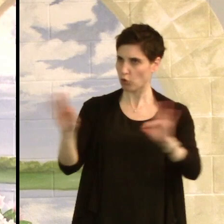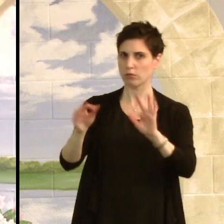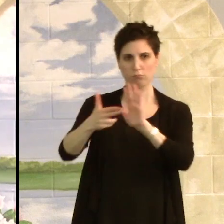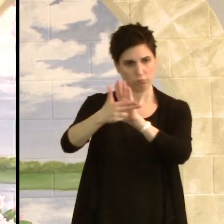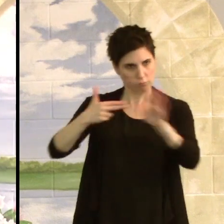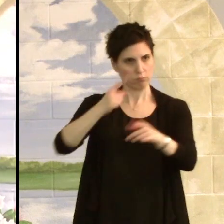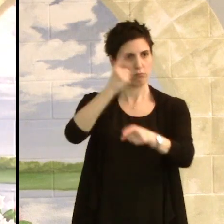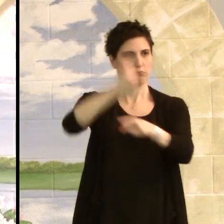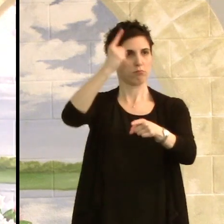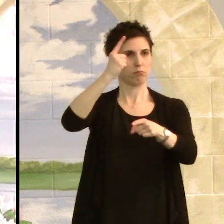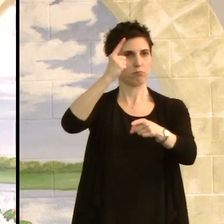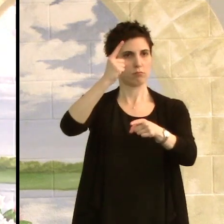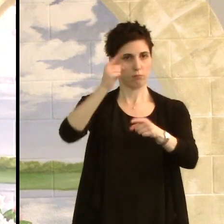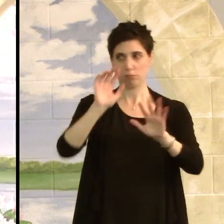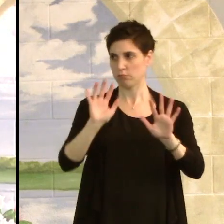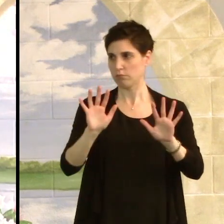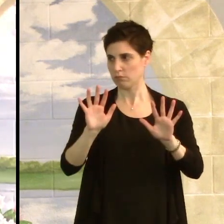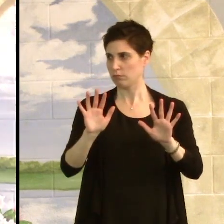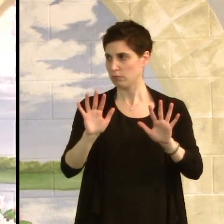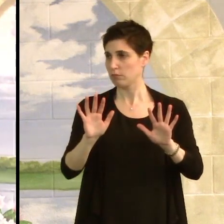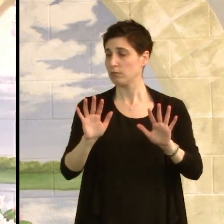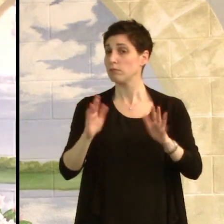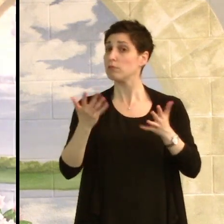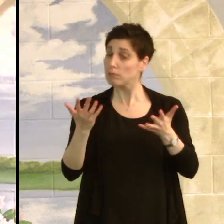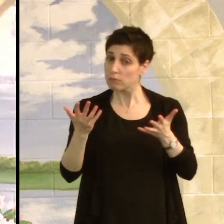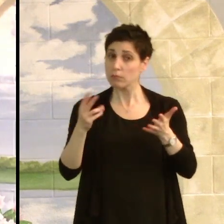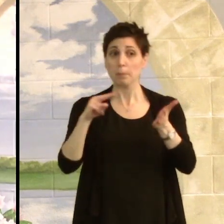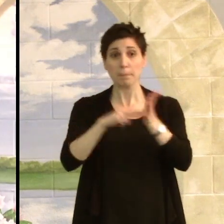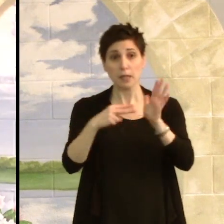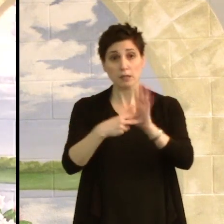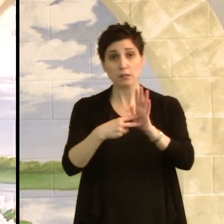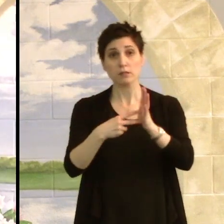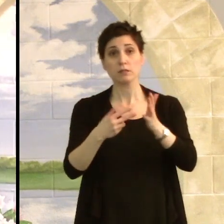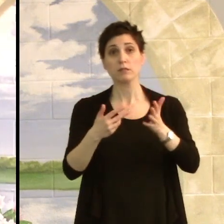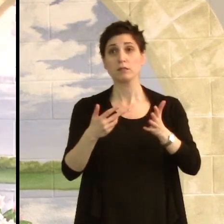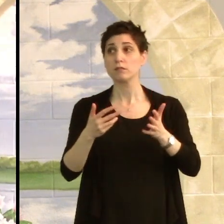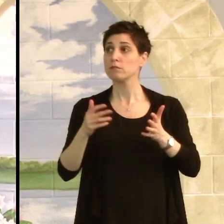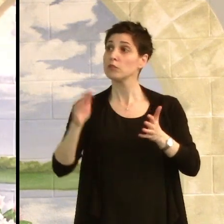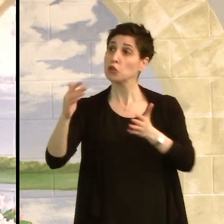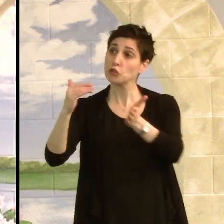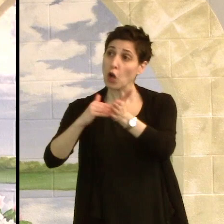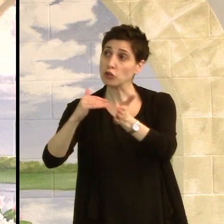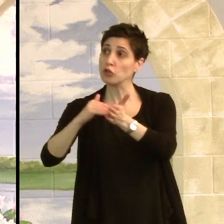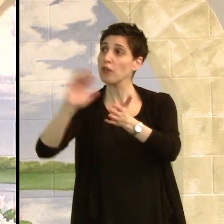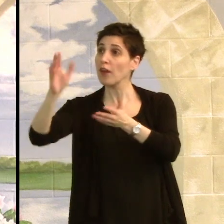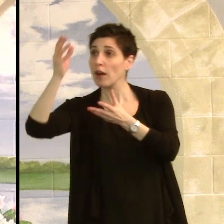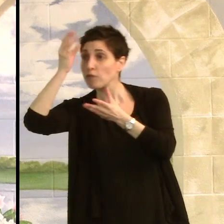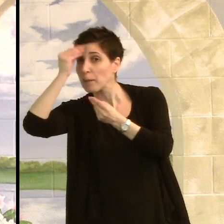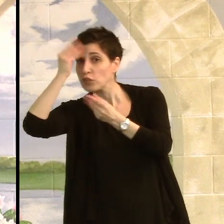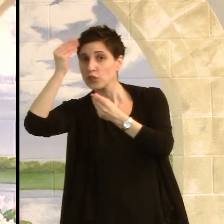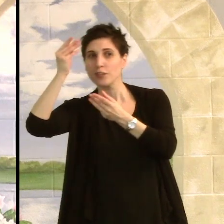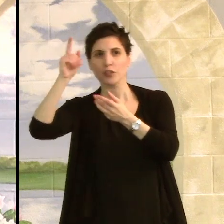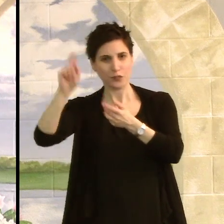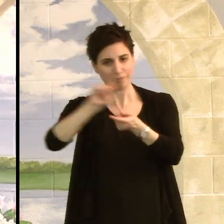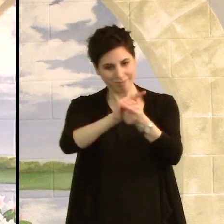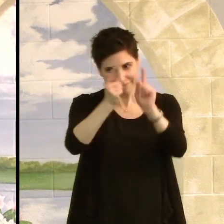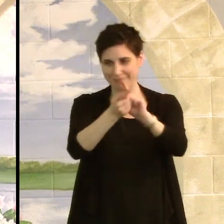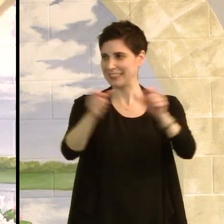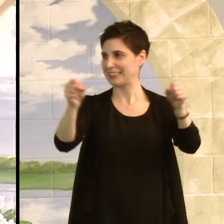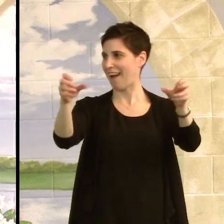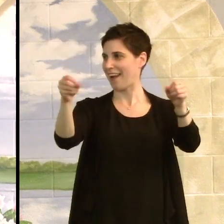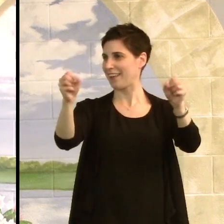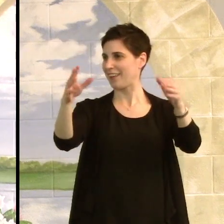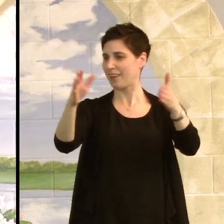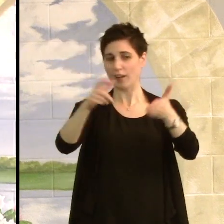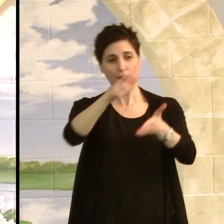This will require a dedicated effort to make materials available in sign language format.